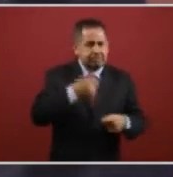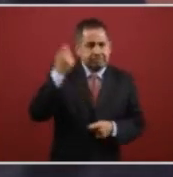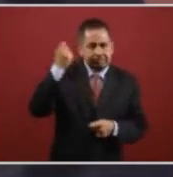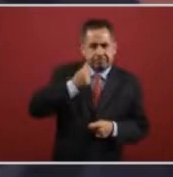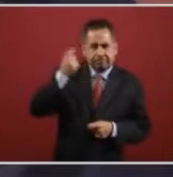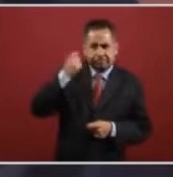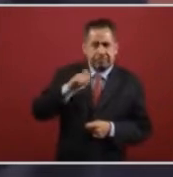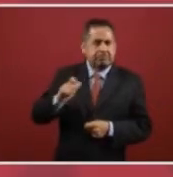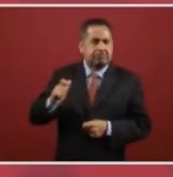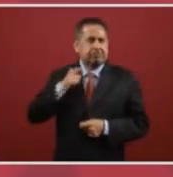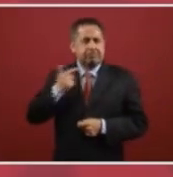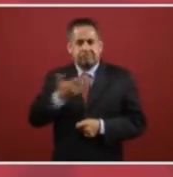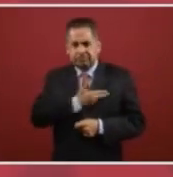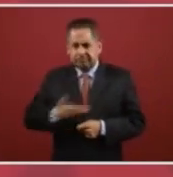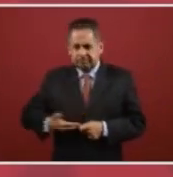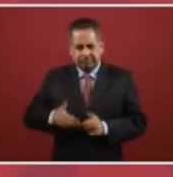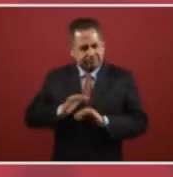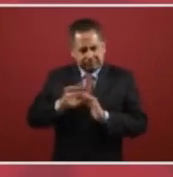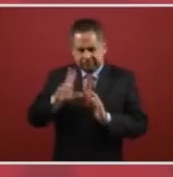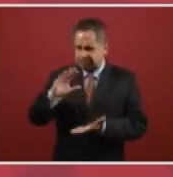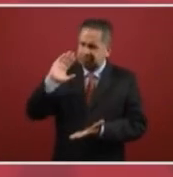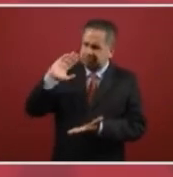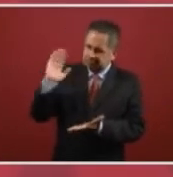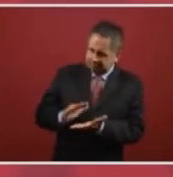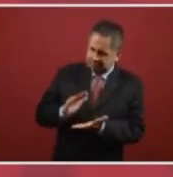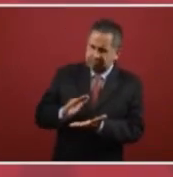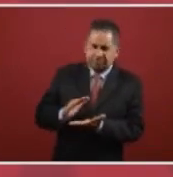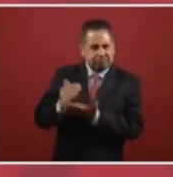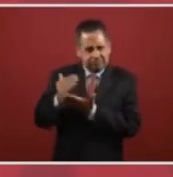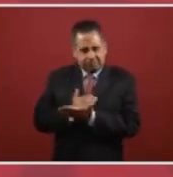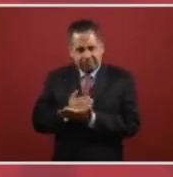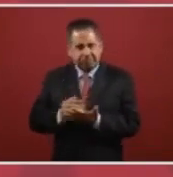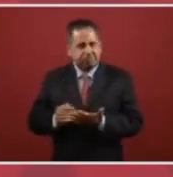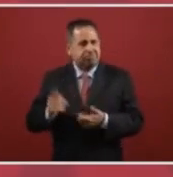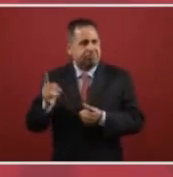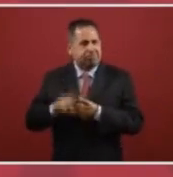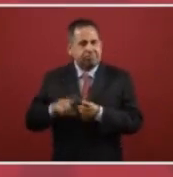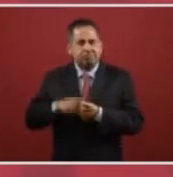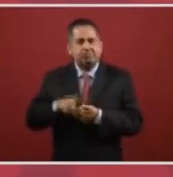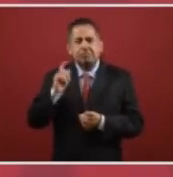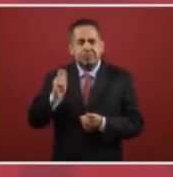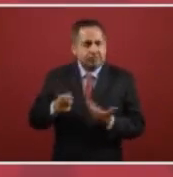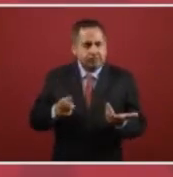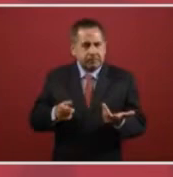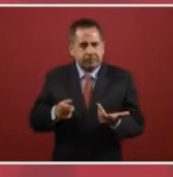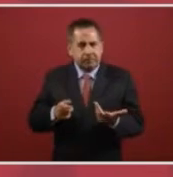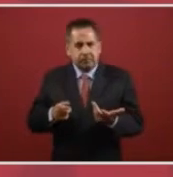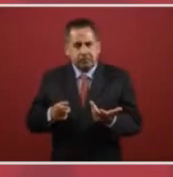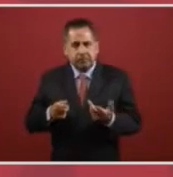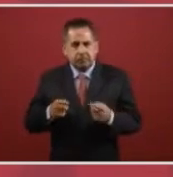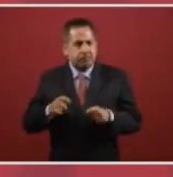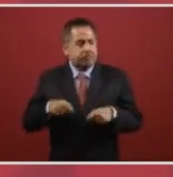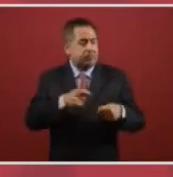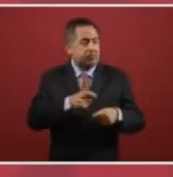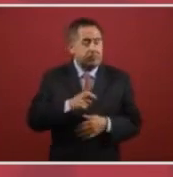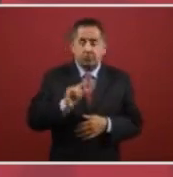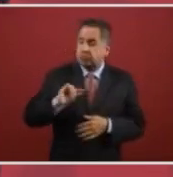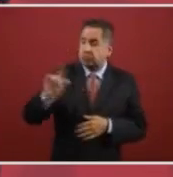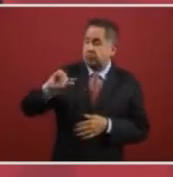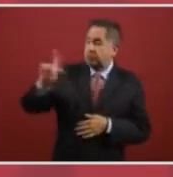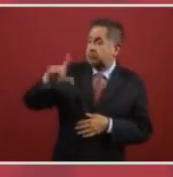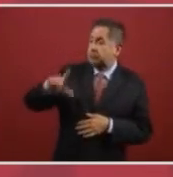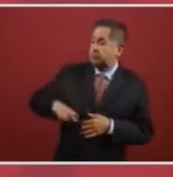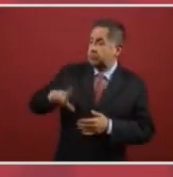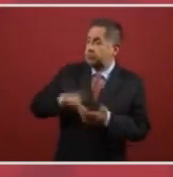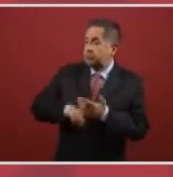million to the ex-presidents a month? Is it austerity not to have